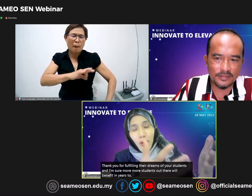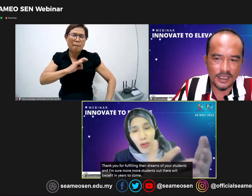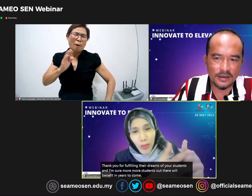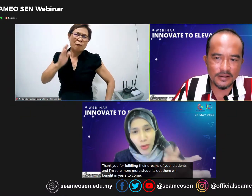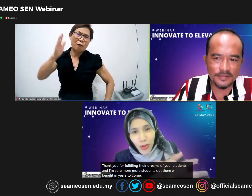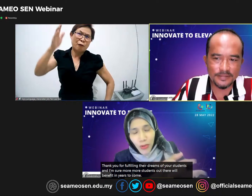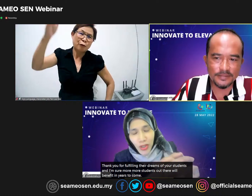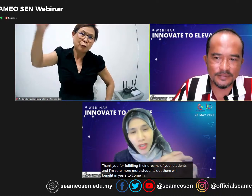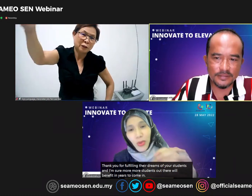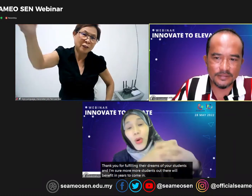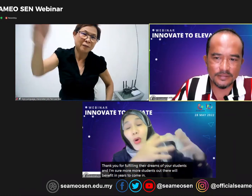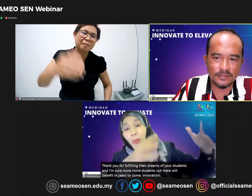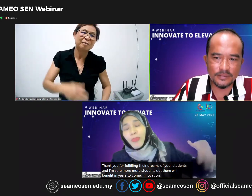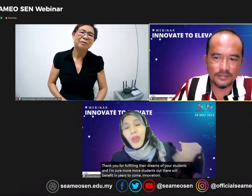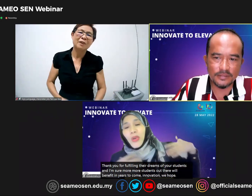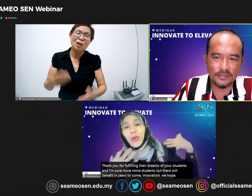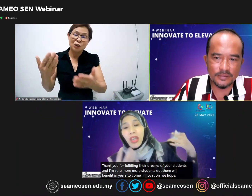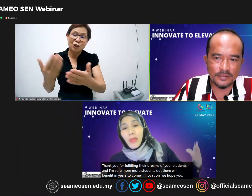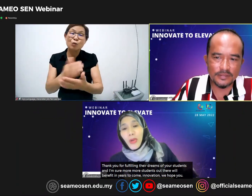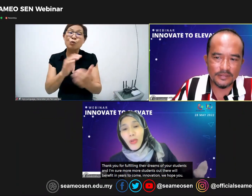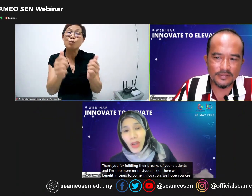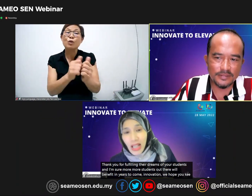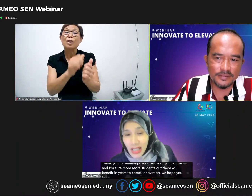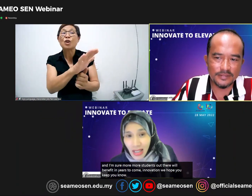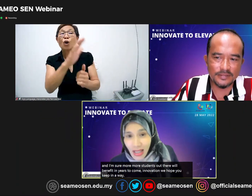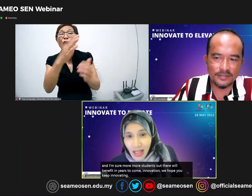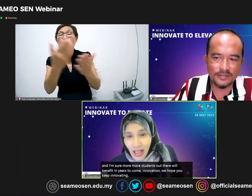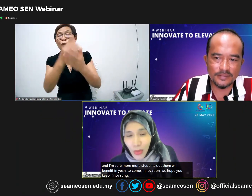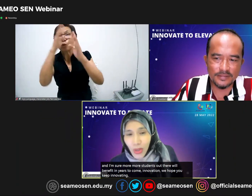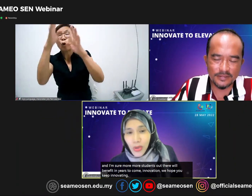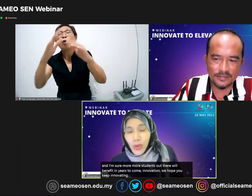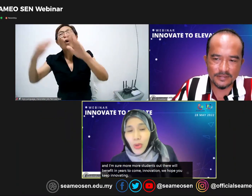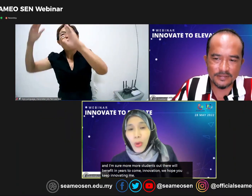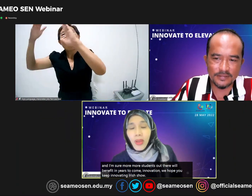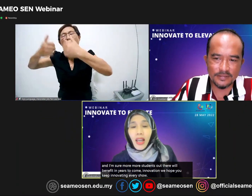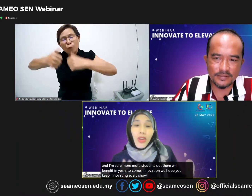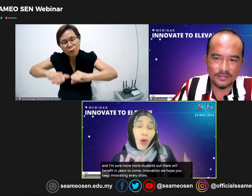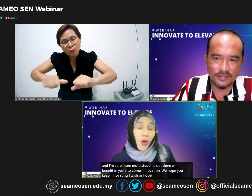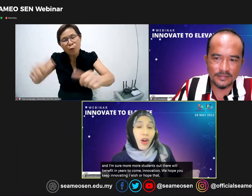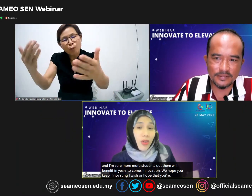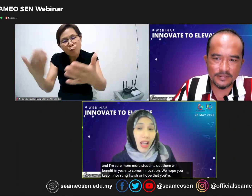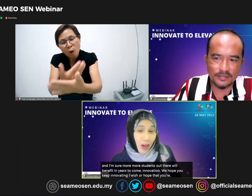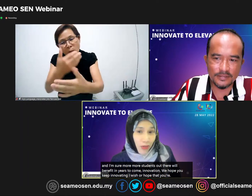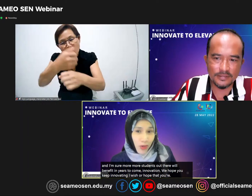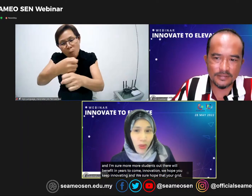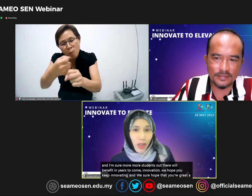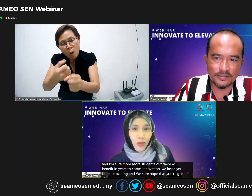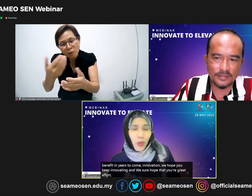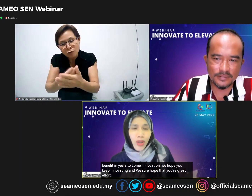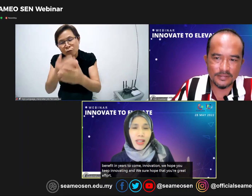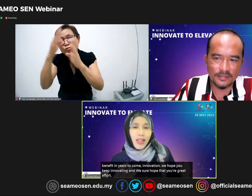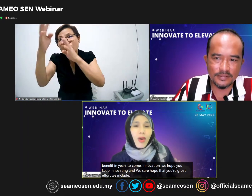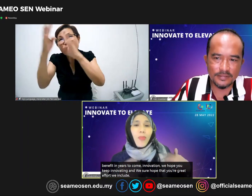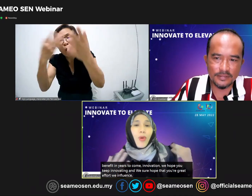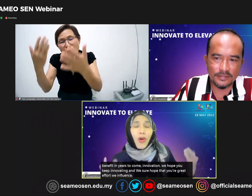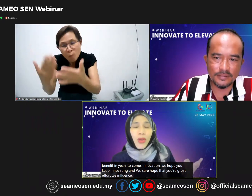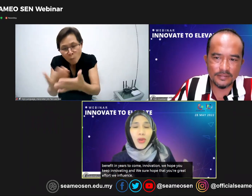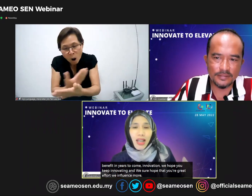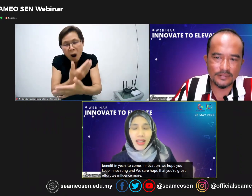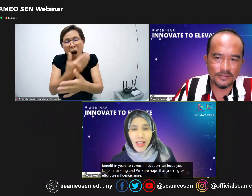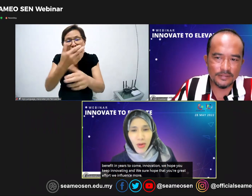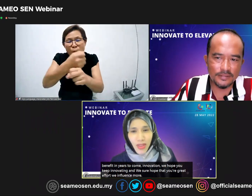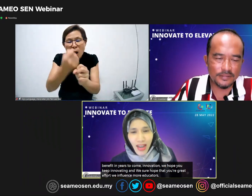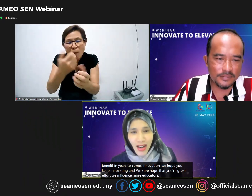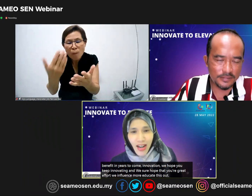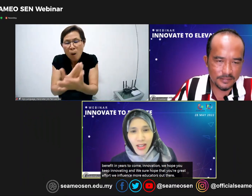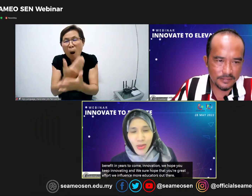come from your innovation. We hope you keep innovating, and we sure hope that your great effort will influence more